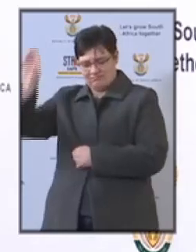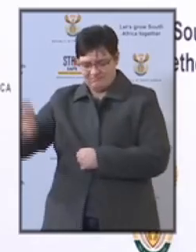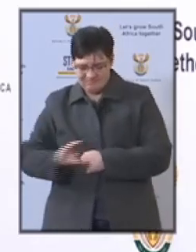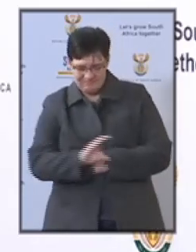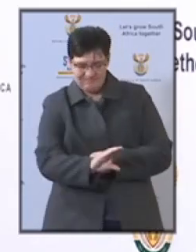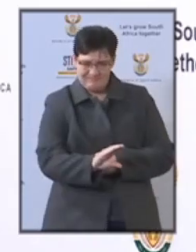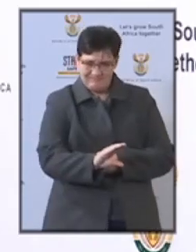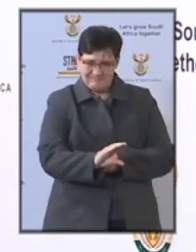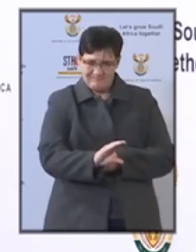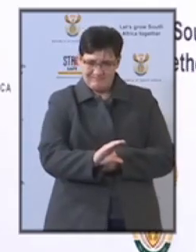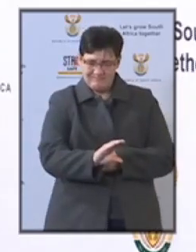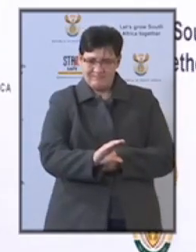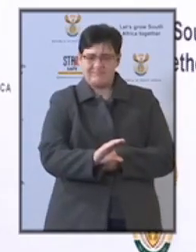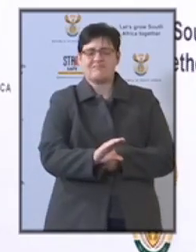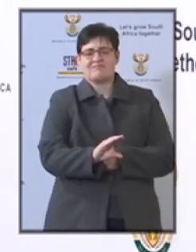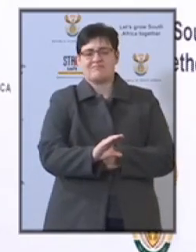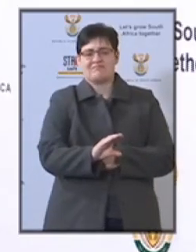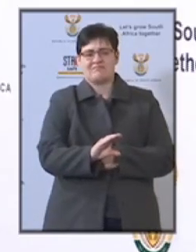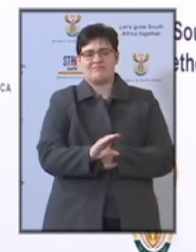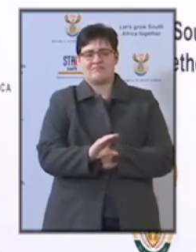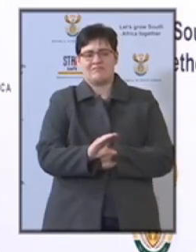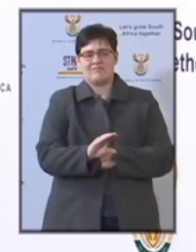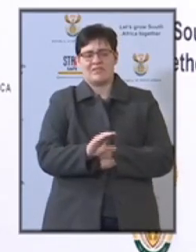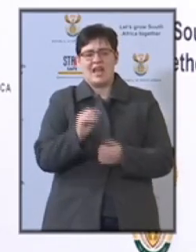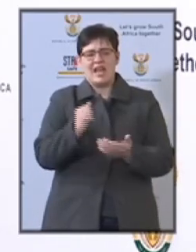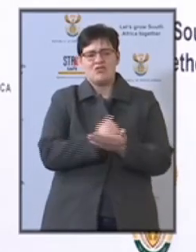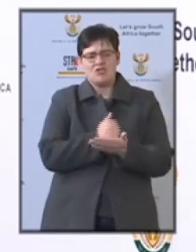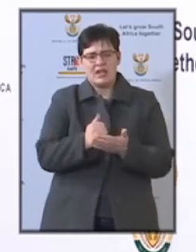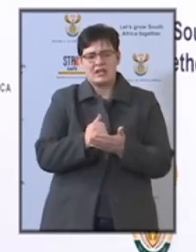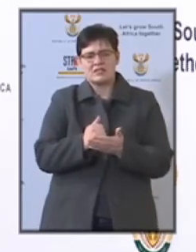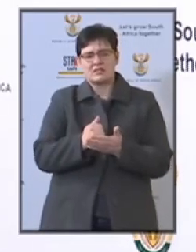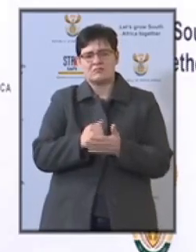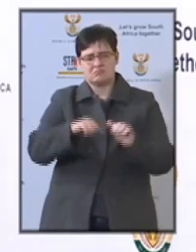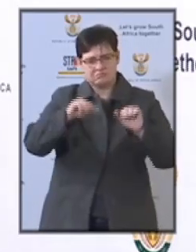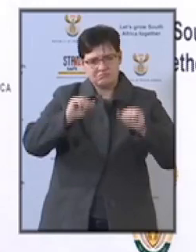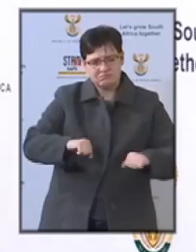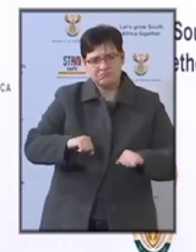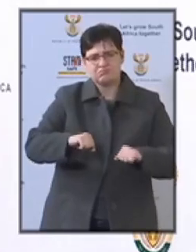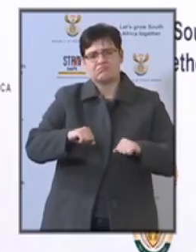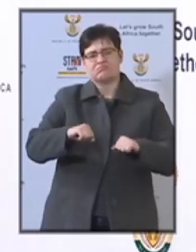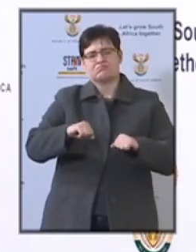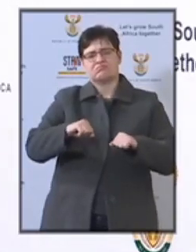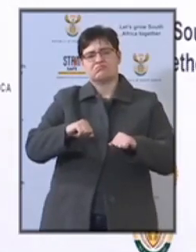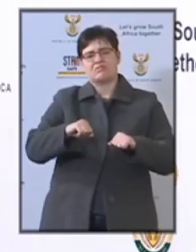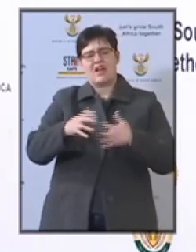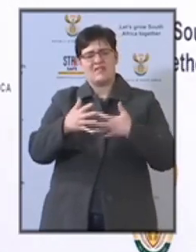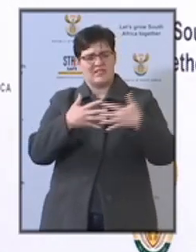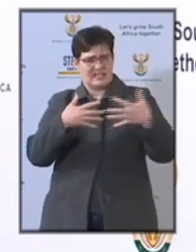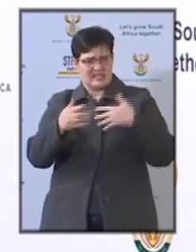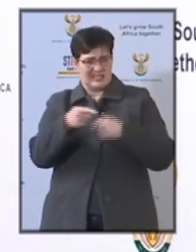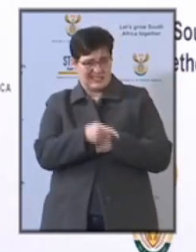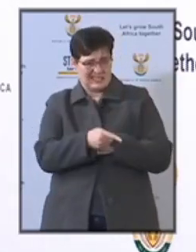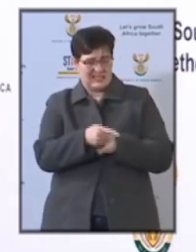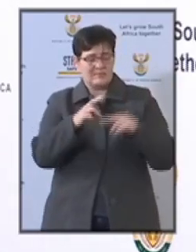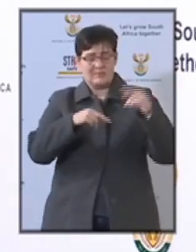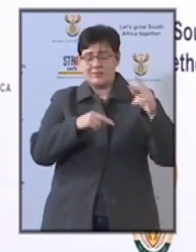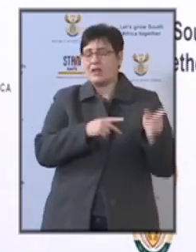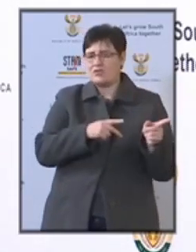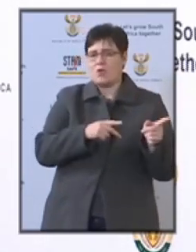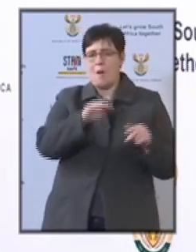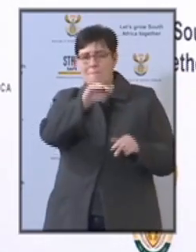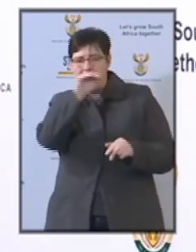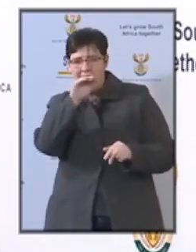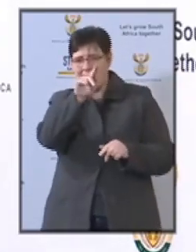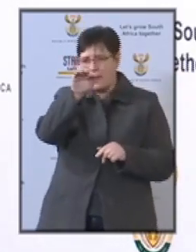initiated credit guarantee facility, which they are implementing with the various